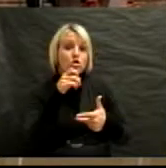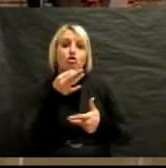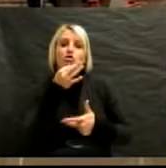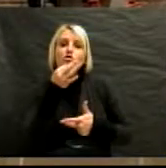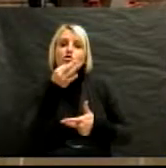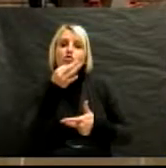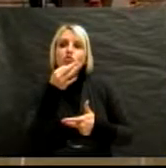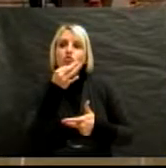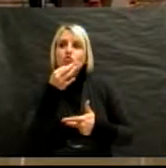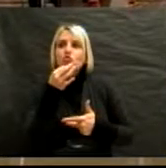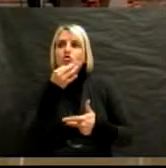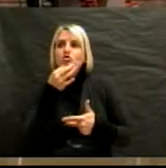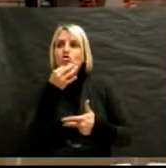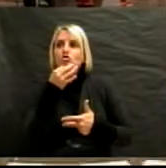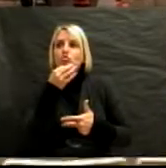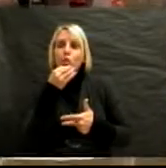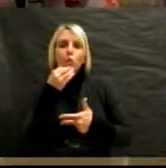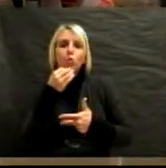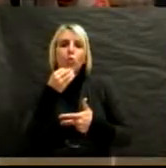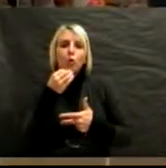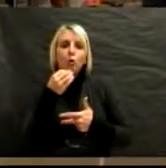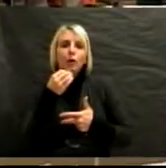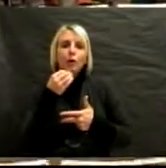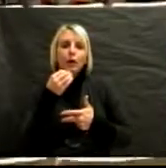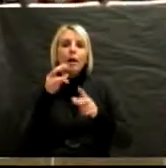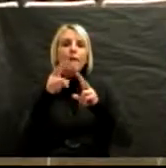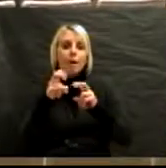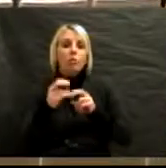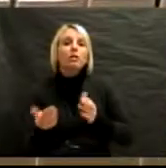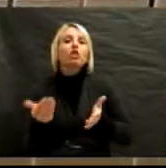Yeah, we're ready to just go in the for- process of doing the 360 right now, so.